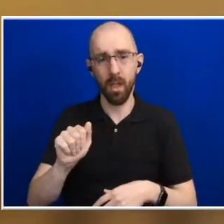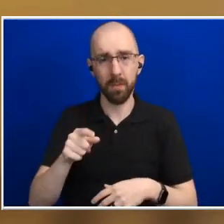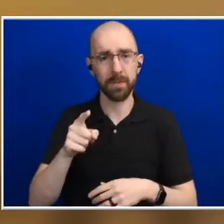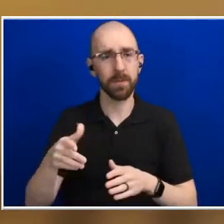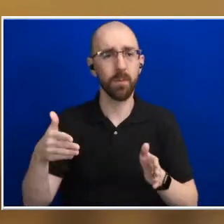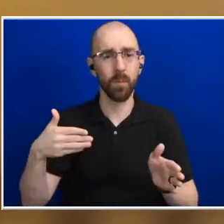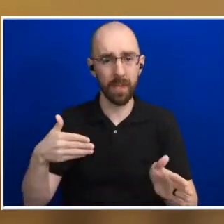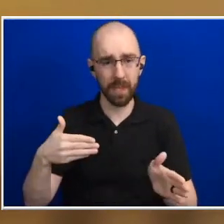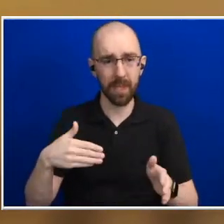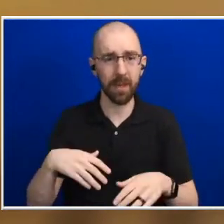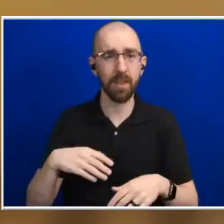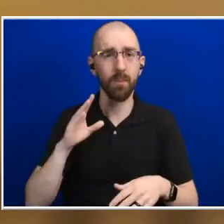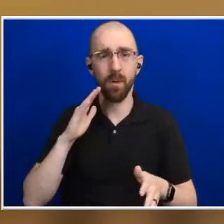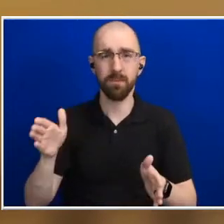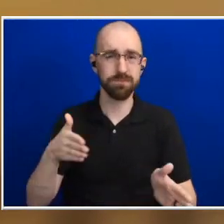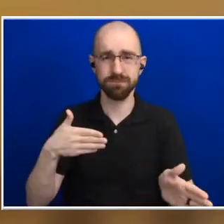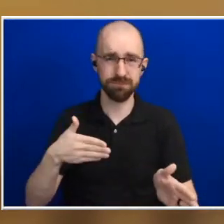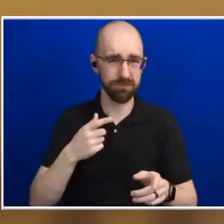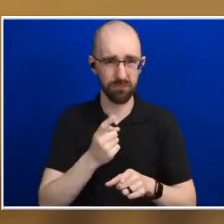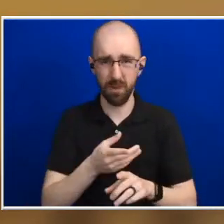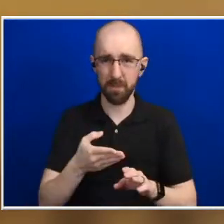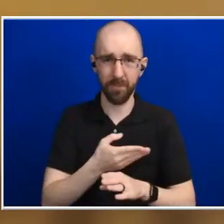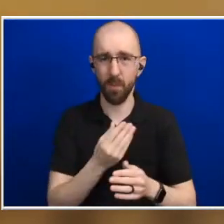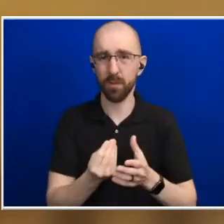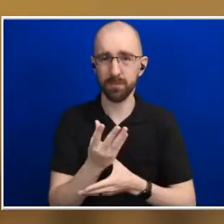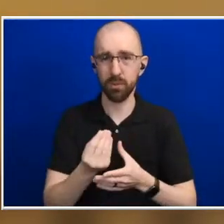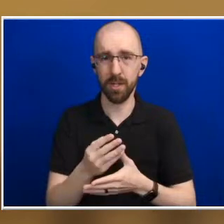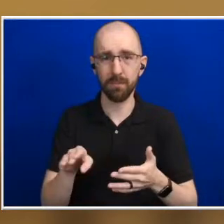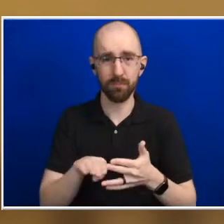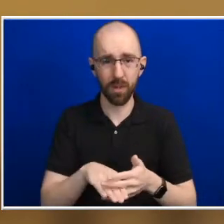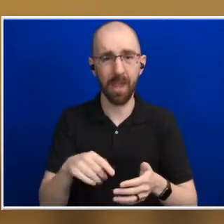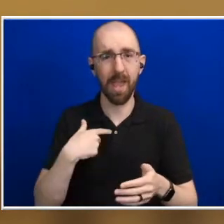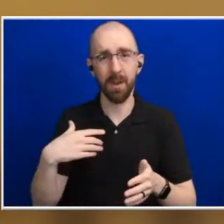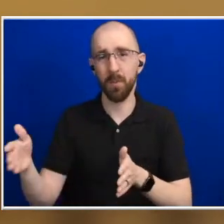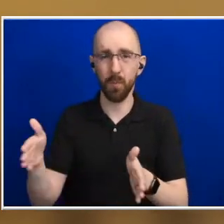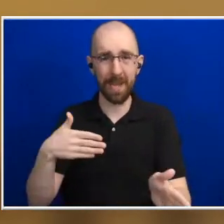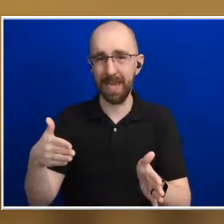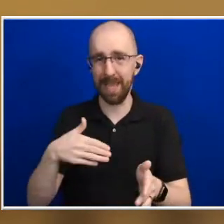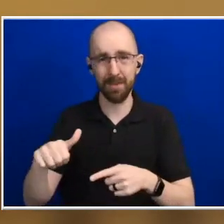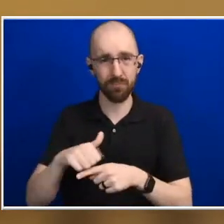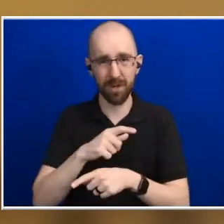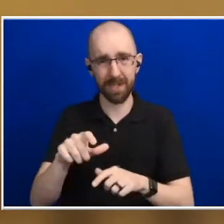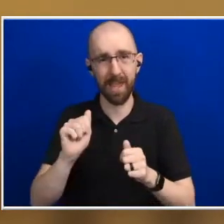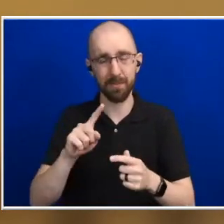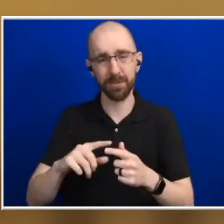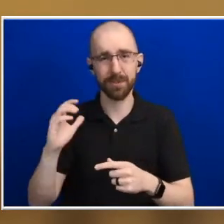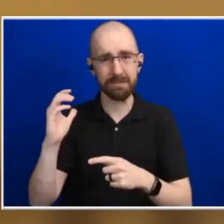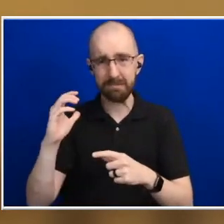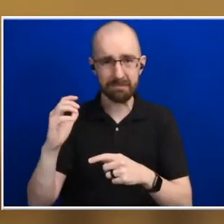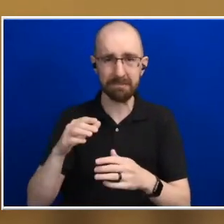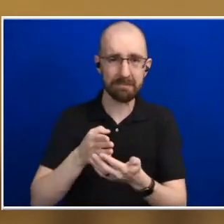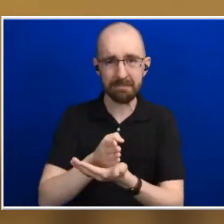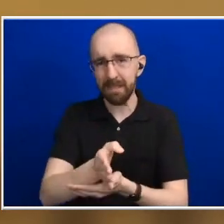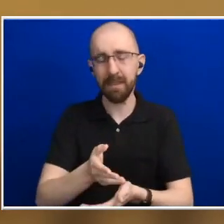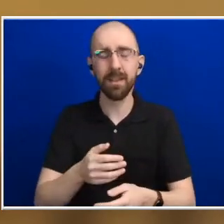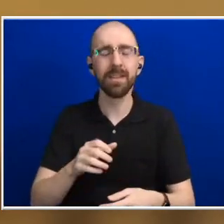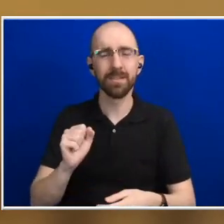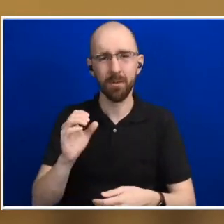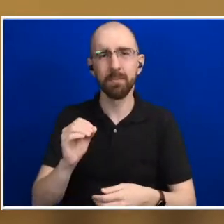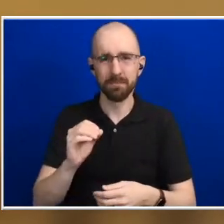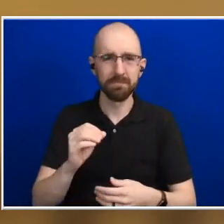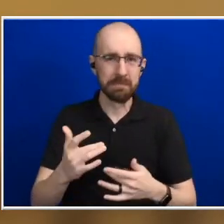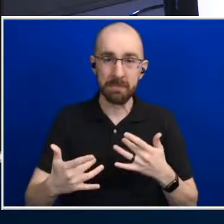will blow. So right before spring break, we had a nice windy practice that he was able to go and handle. So it's been